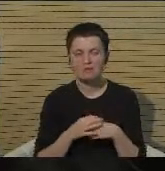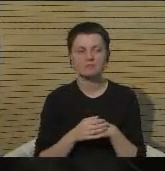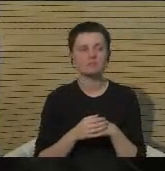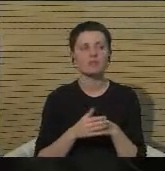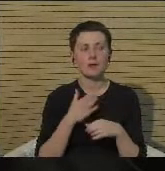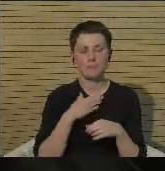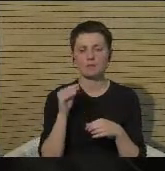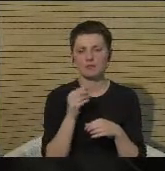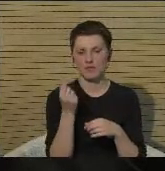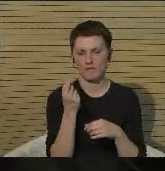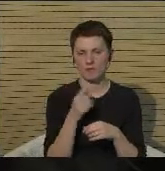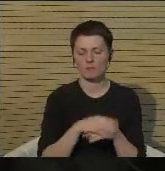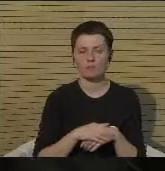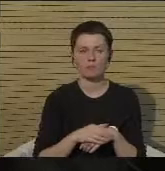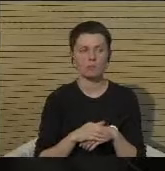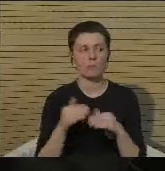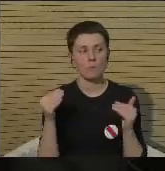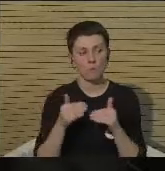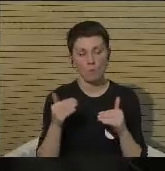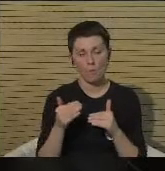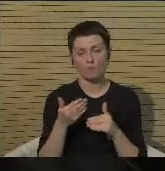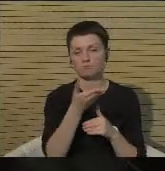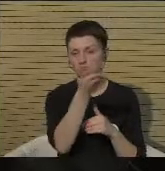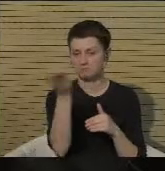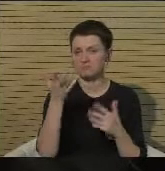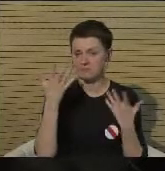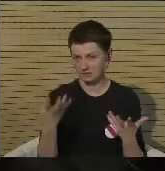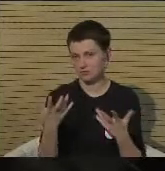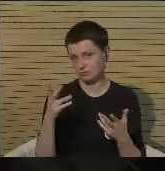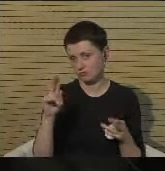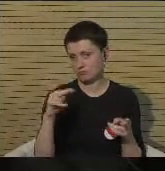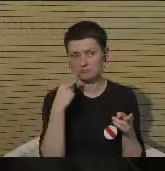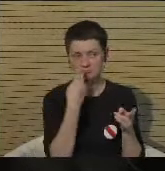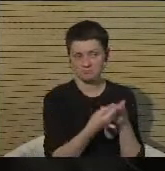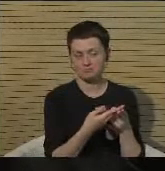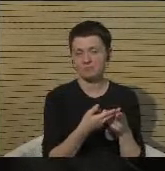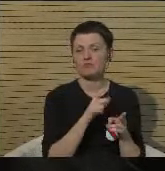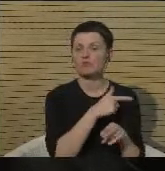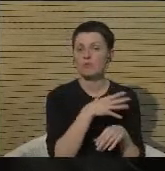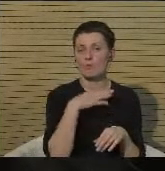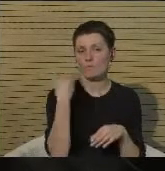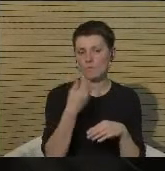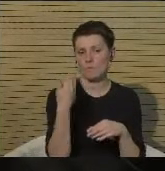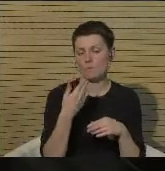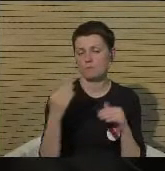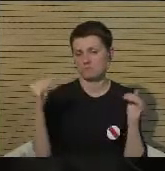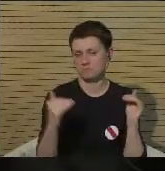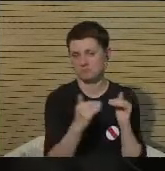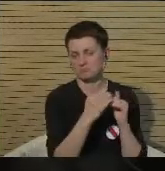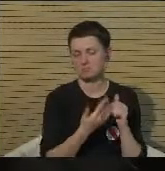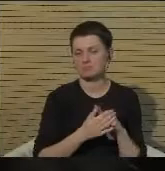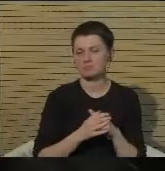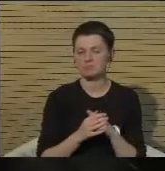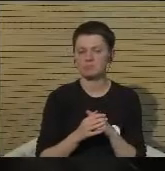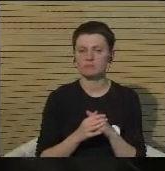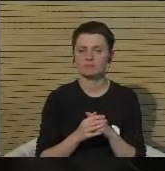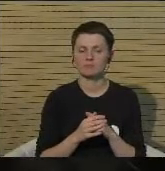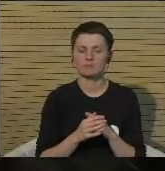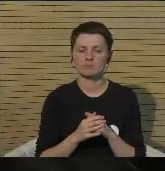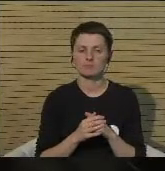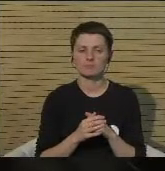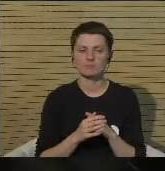are topics and questions on the chat. We have a minute that you can use to address